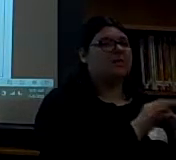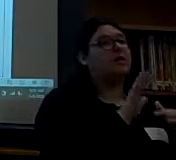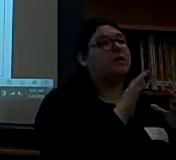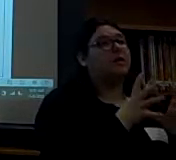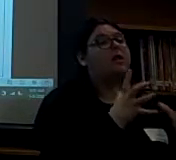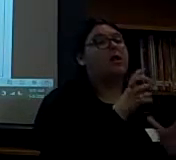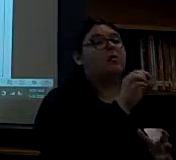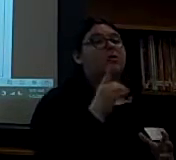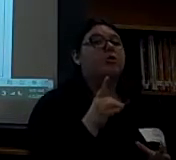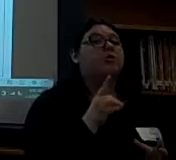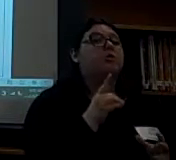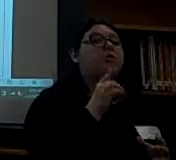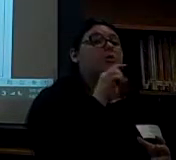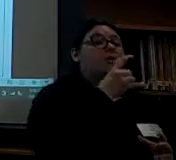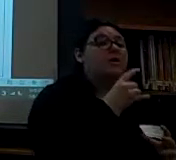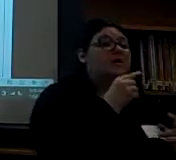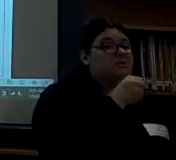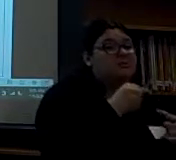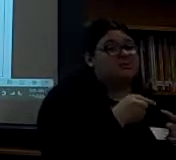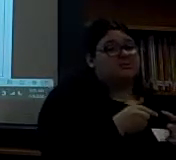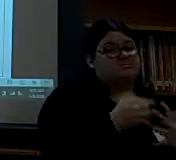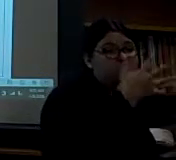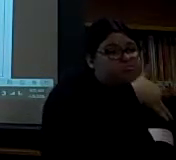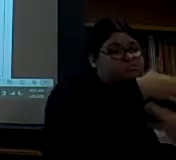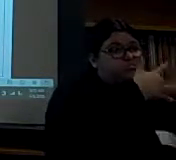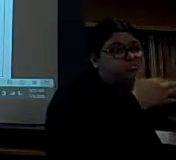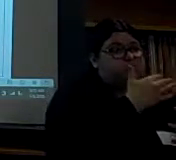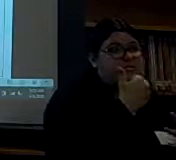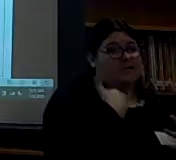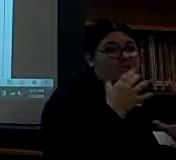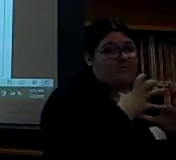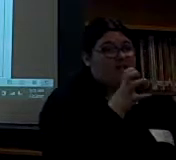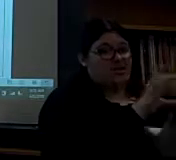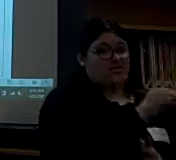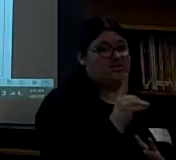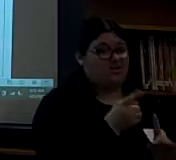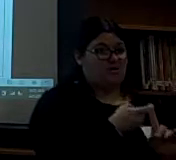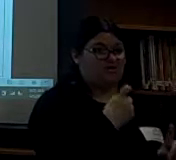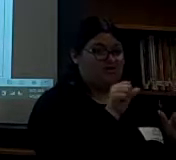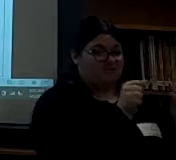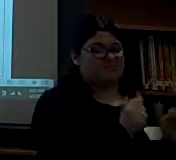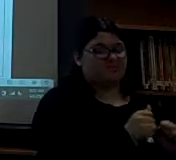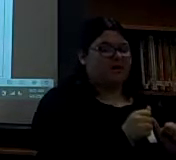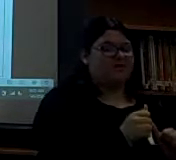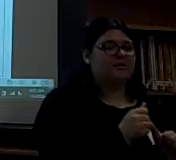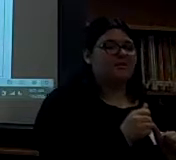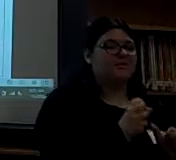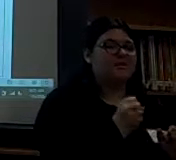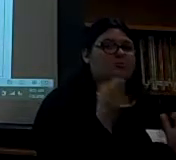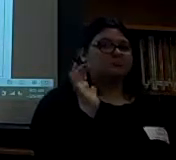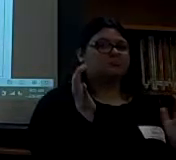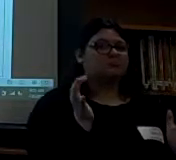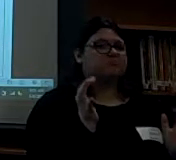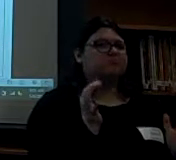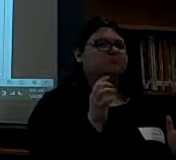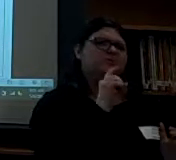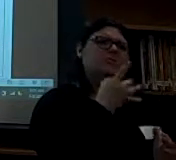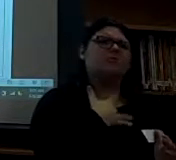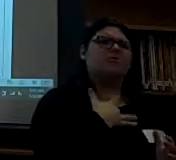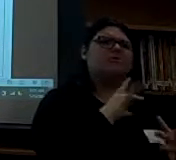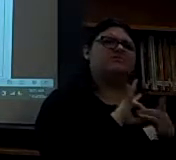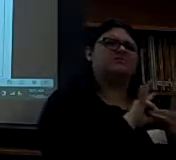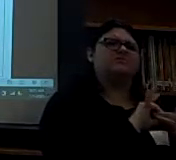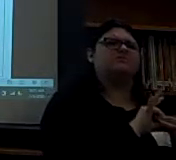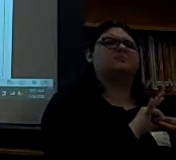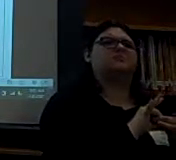withdrawals. If you have a child who struggles socially, they're going to have a lot of withdrawals from this area. So just think about that ratio. Does your child feel like they're connected